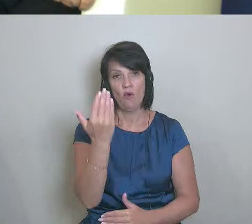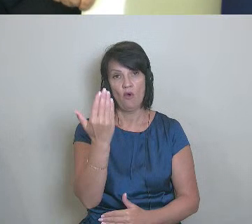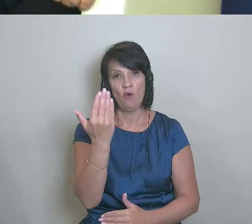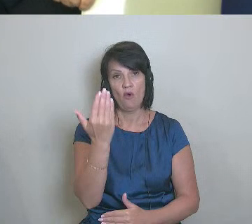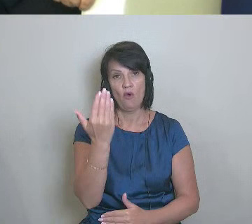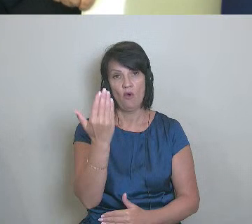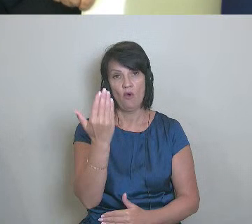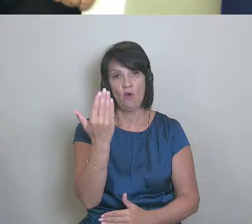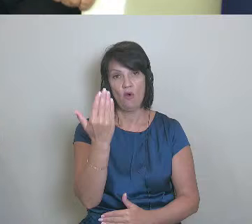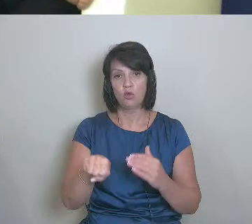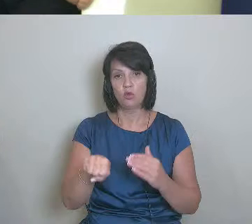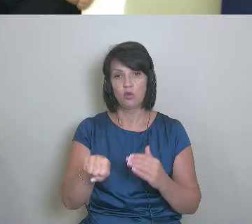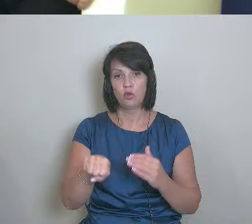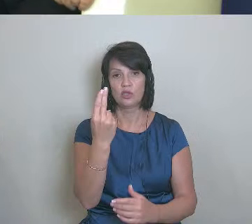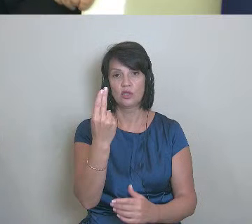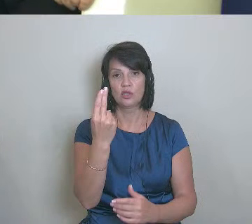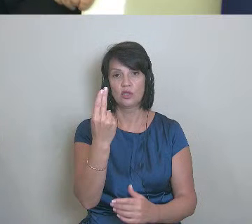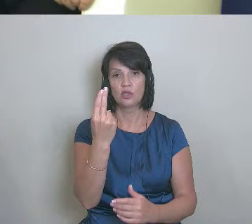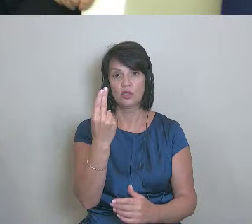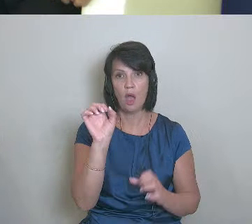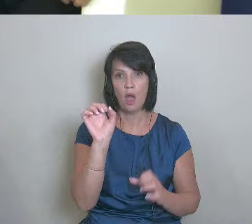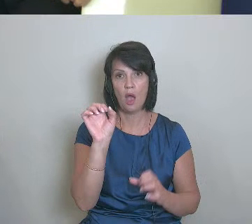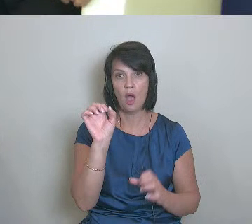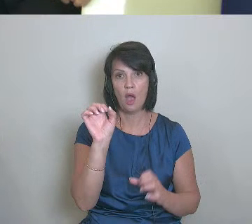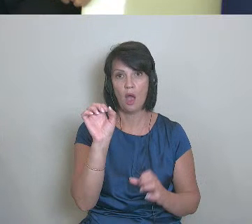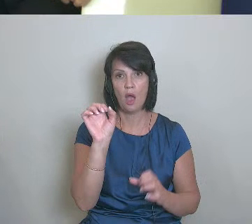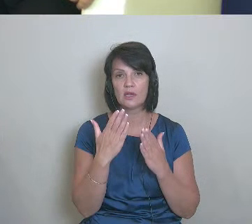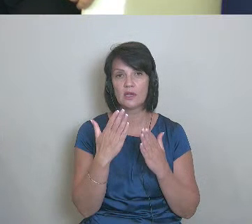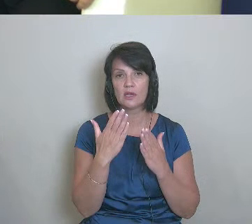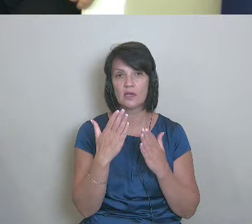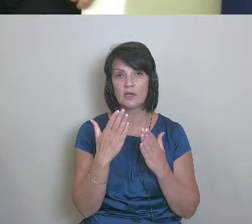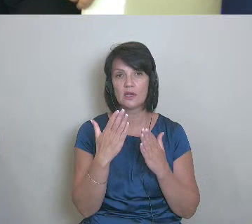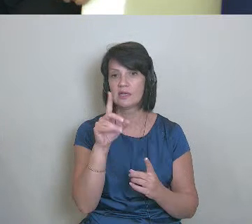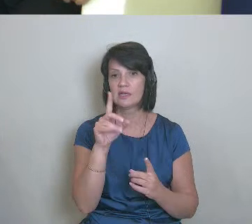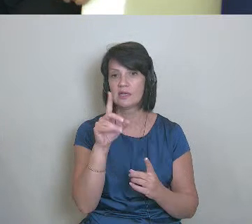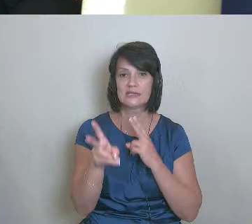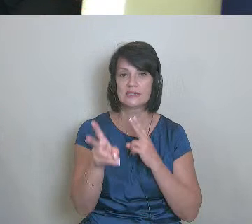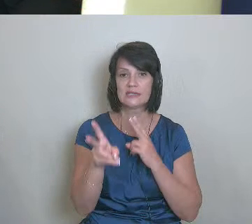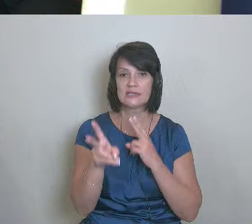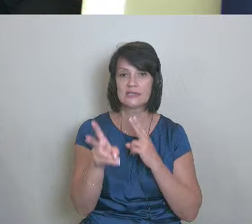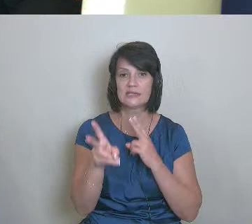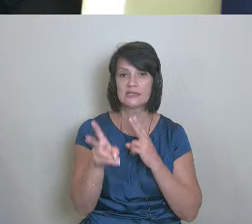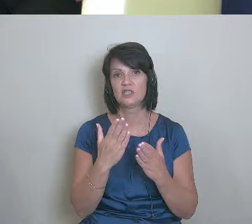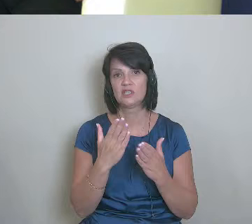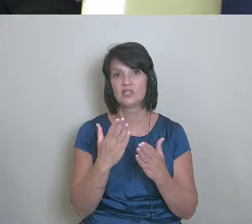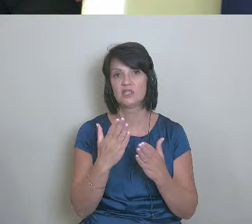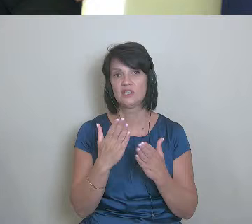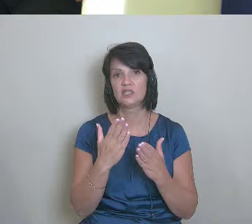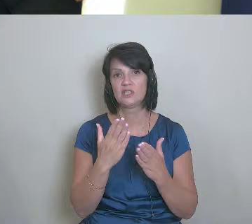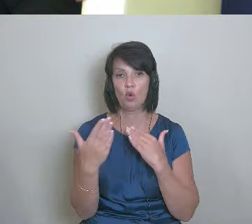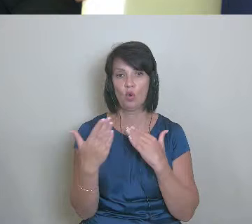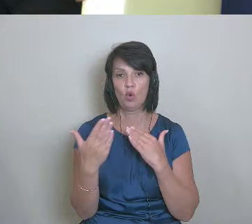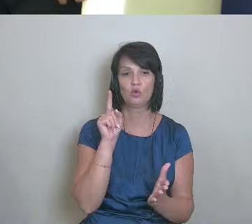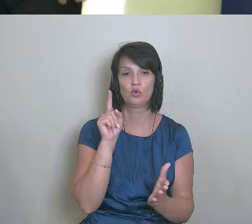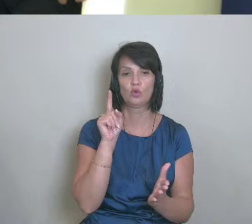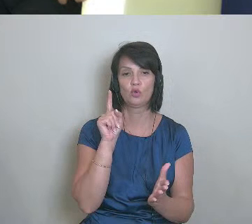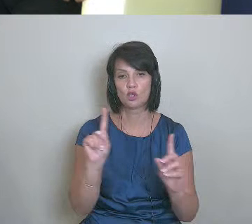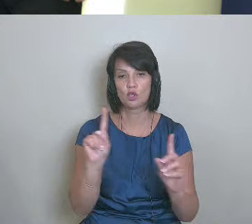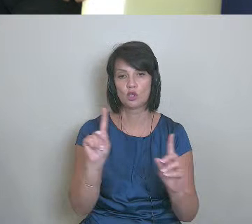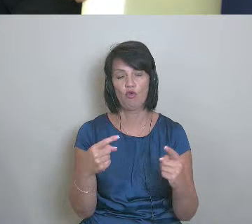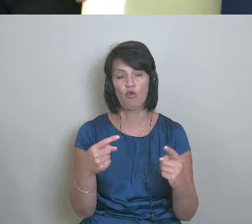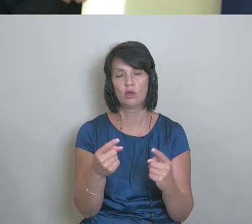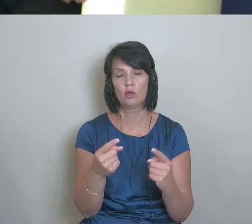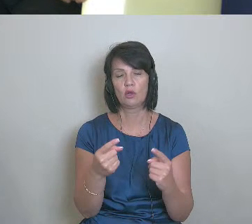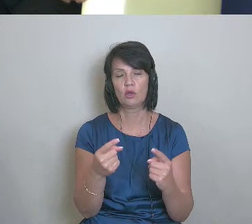And Pavlo, there is an interesting question to the CEC. What the people lodge complaints about